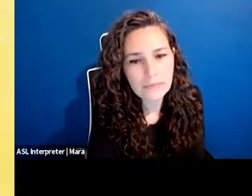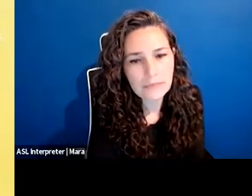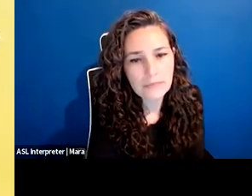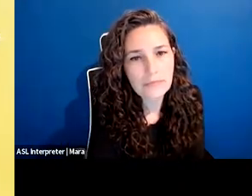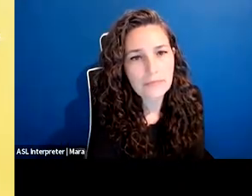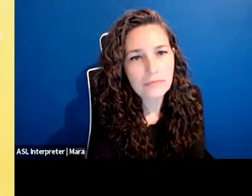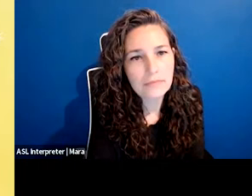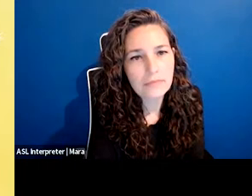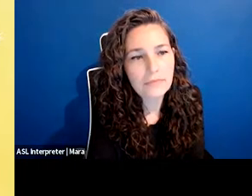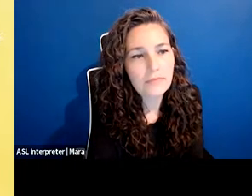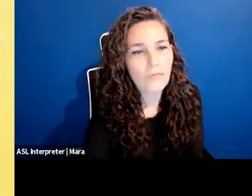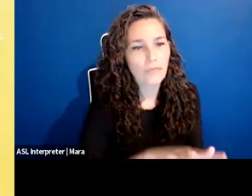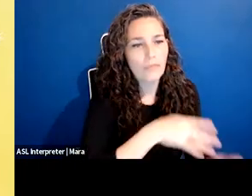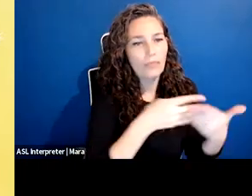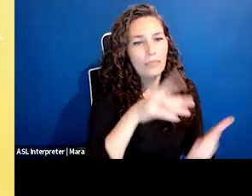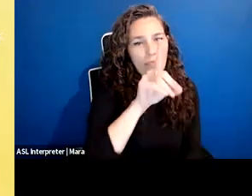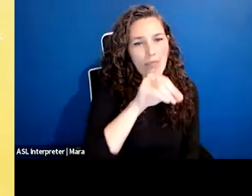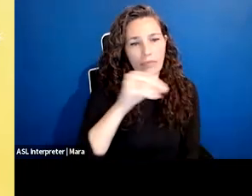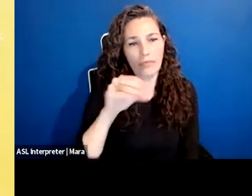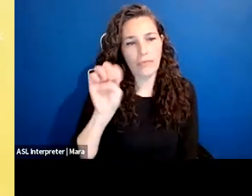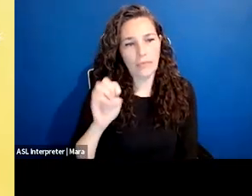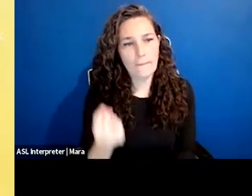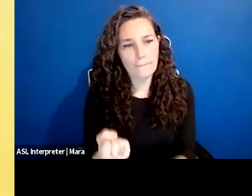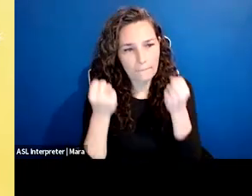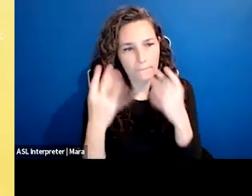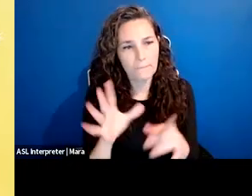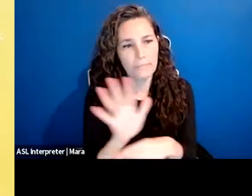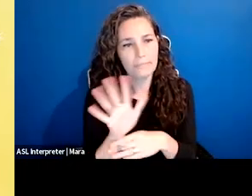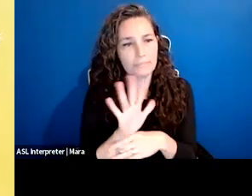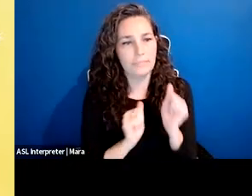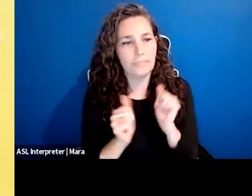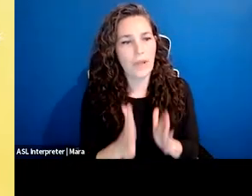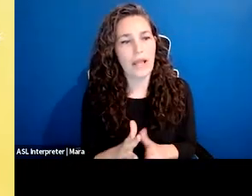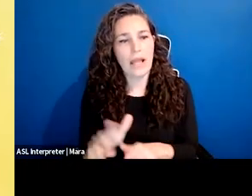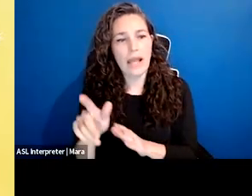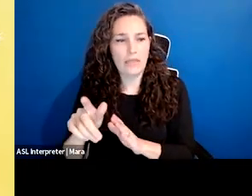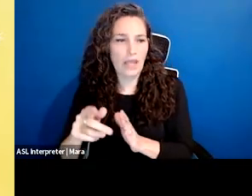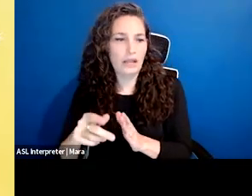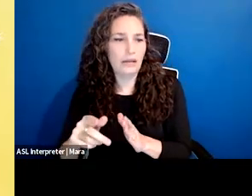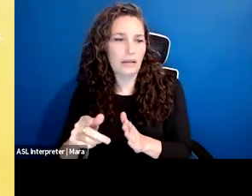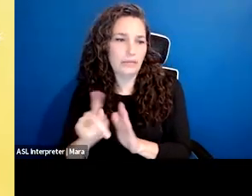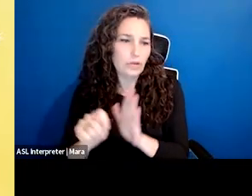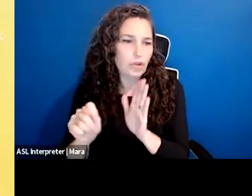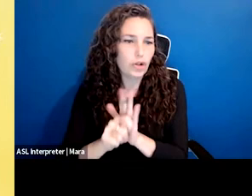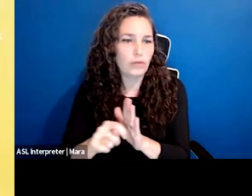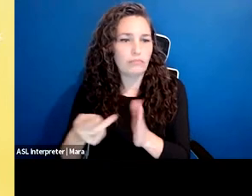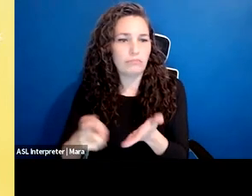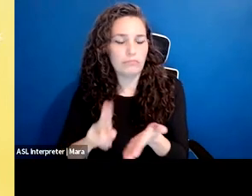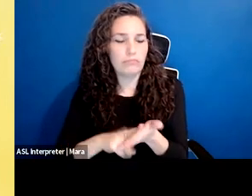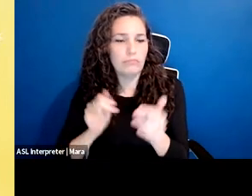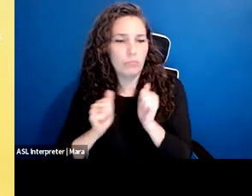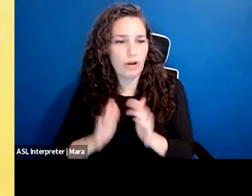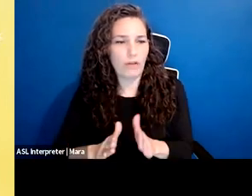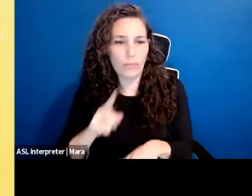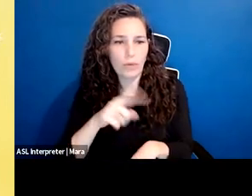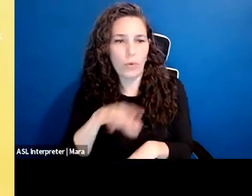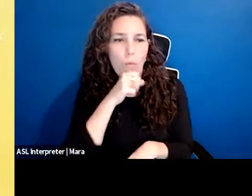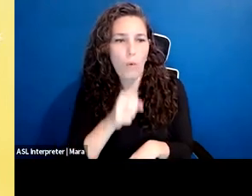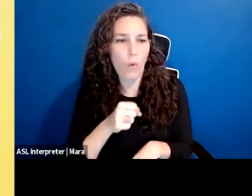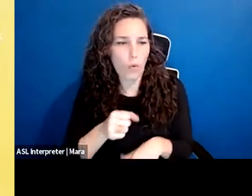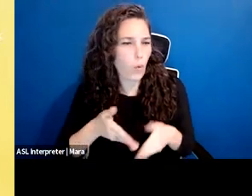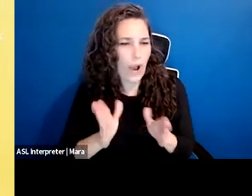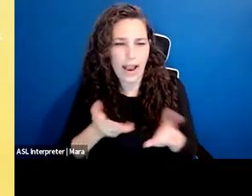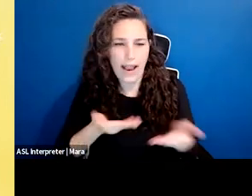Schedules D and E refer to multiple picture performers and term contract performers. These are really old ways of